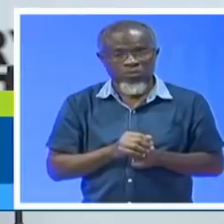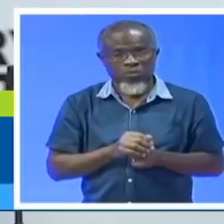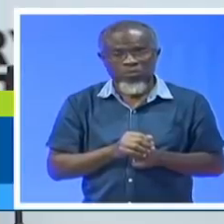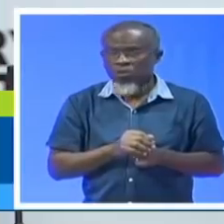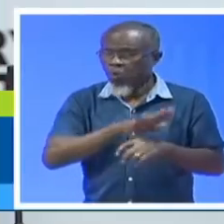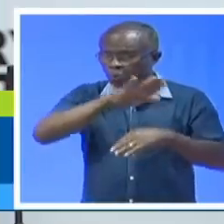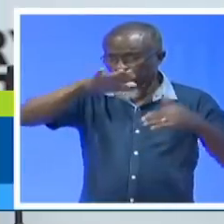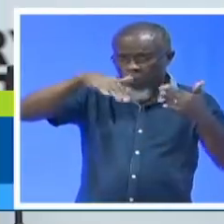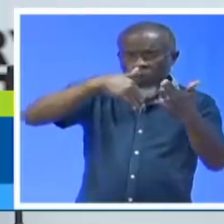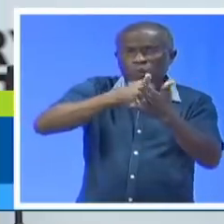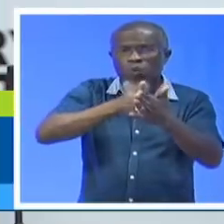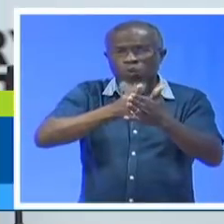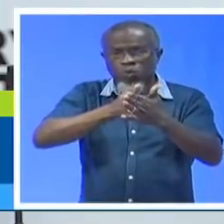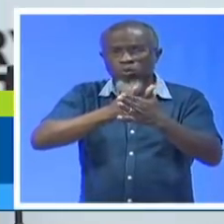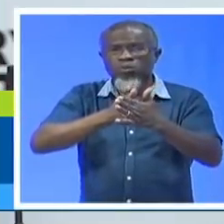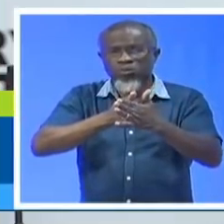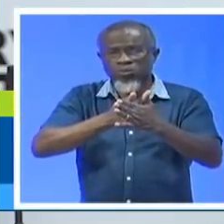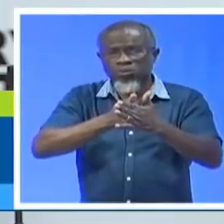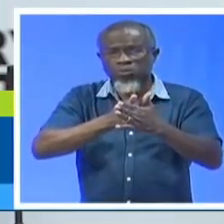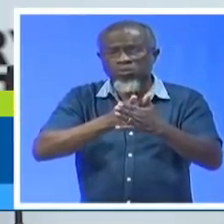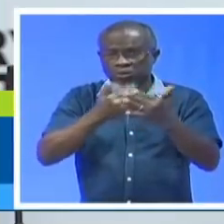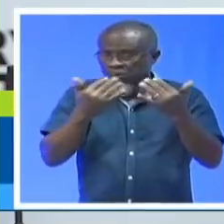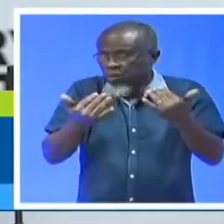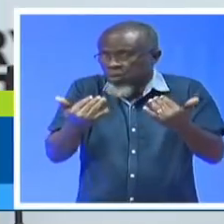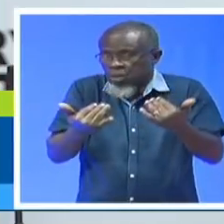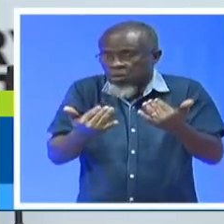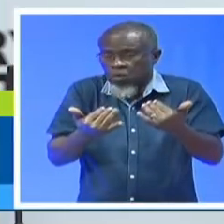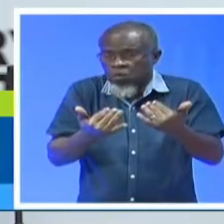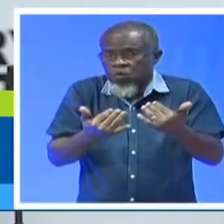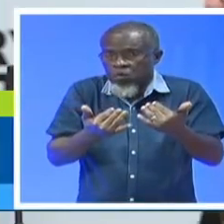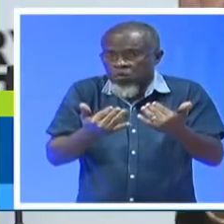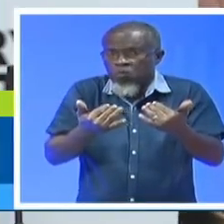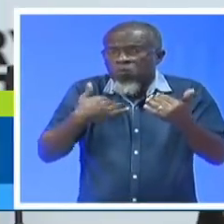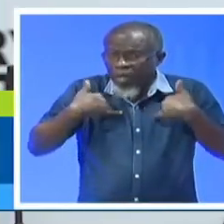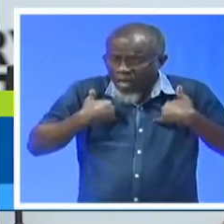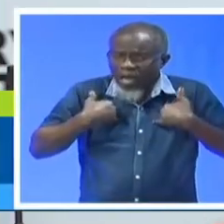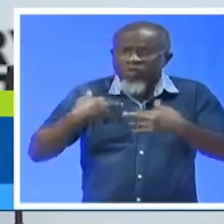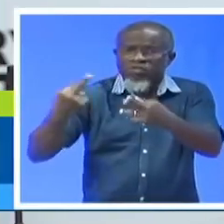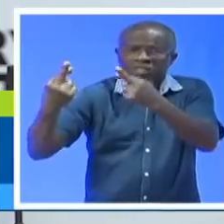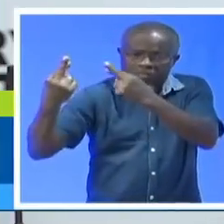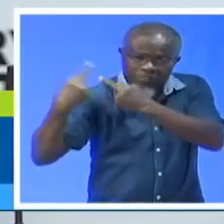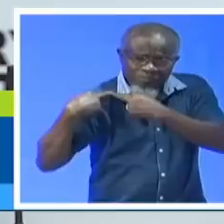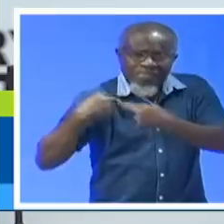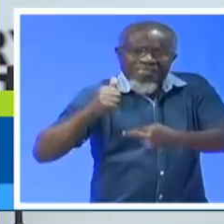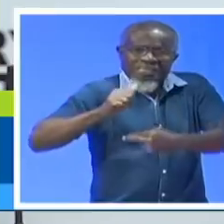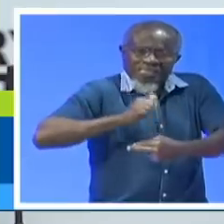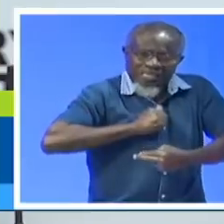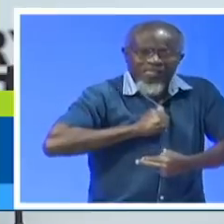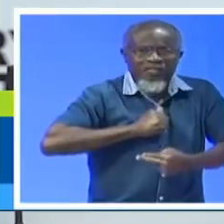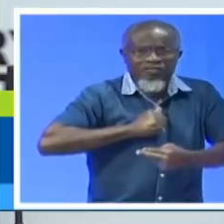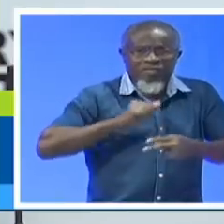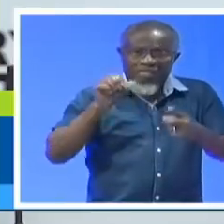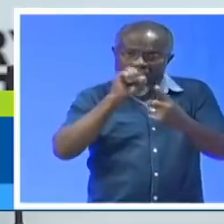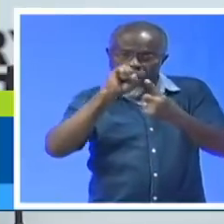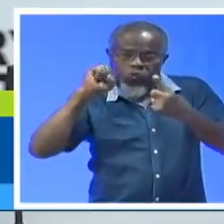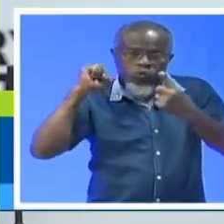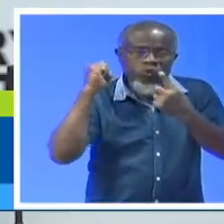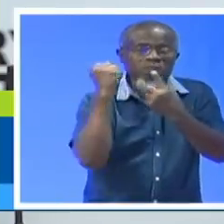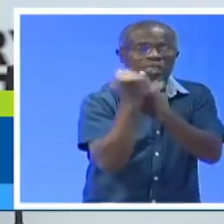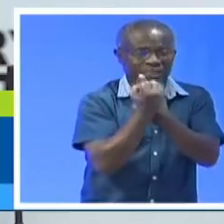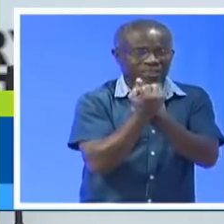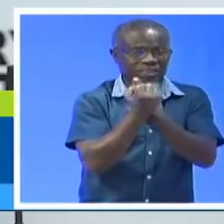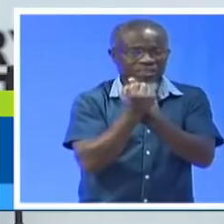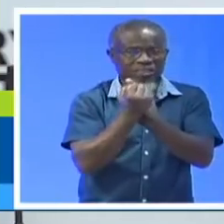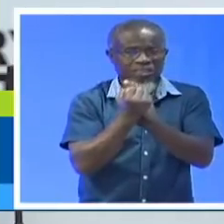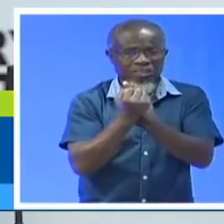All of us at this point in time have this duty as part of a society. A society, yes, is made